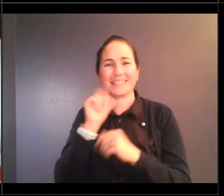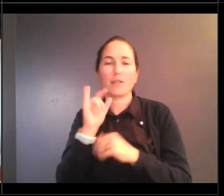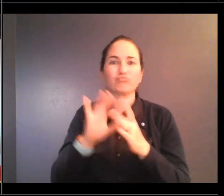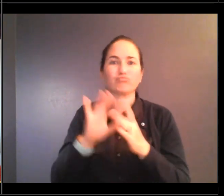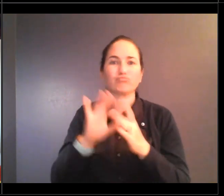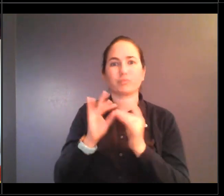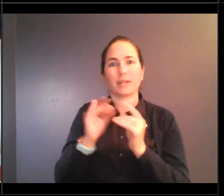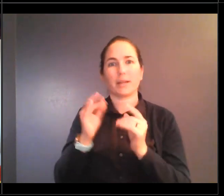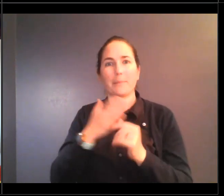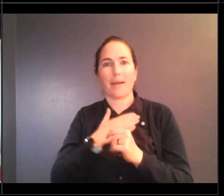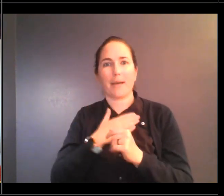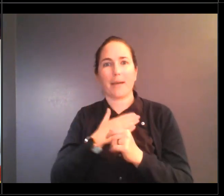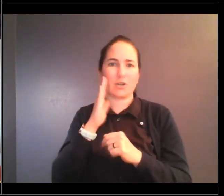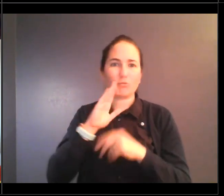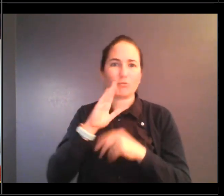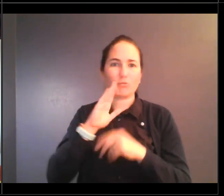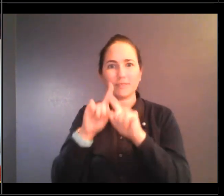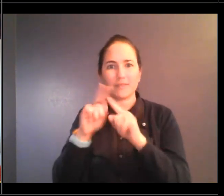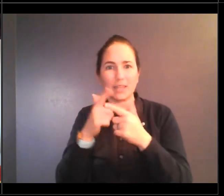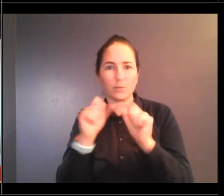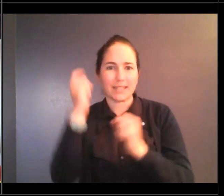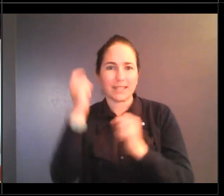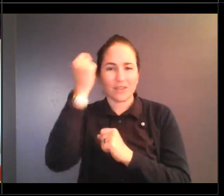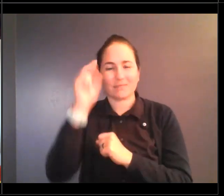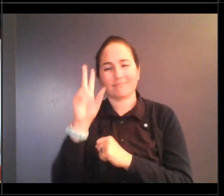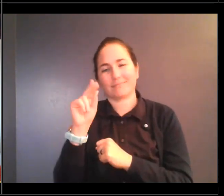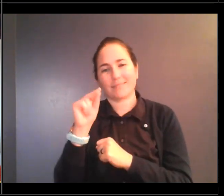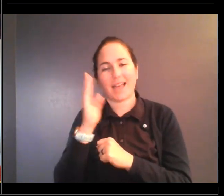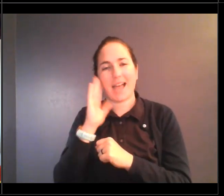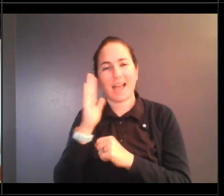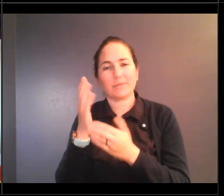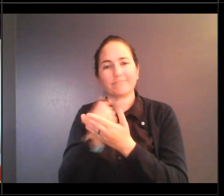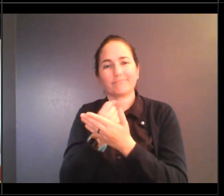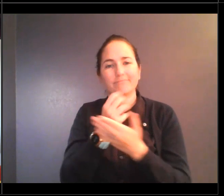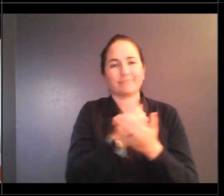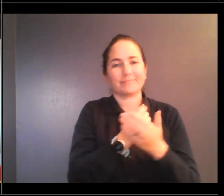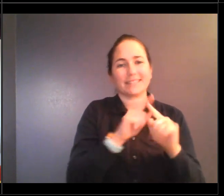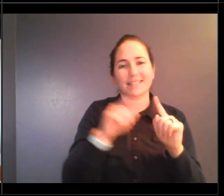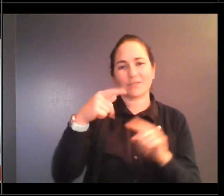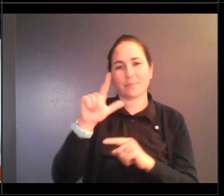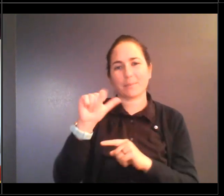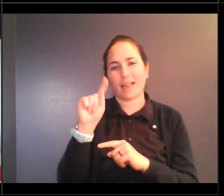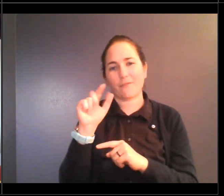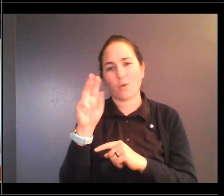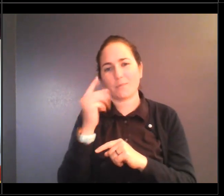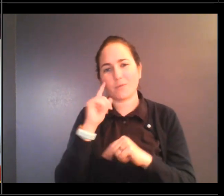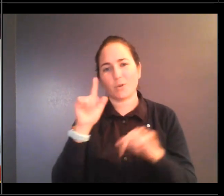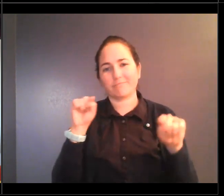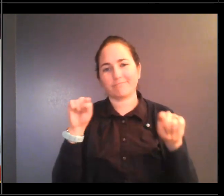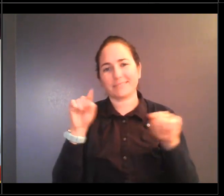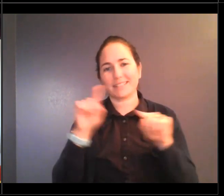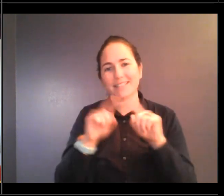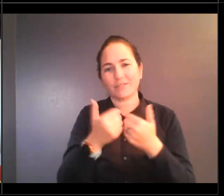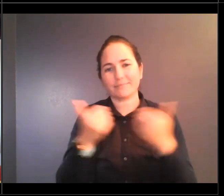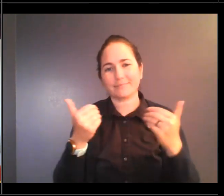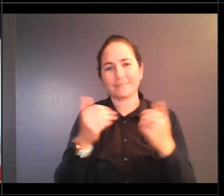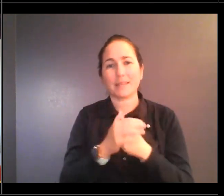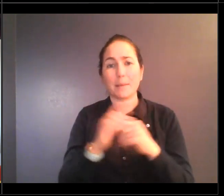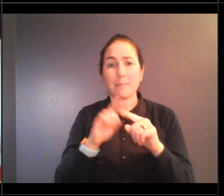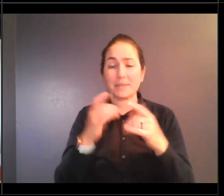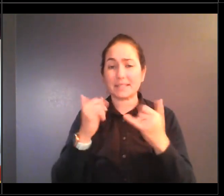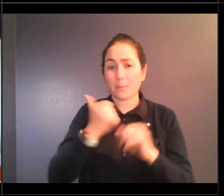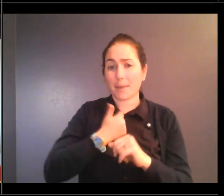like hard linguistic theories. And so I just use the different platforms for different things. But, you know, I'm still myself across them.